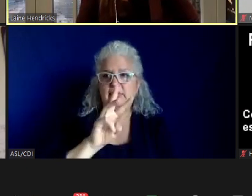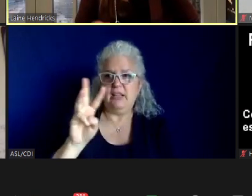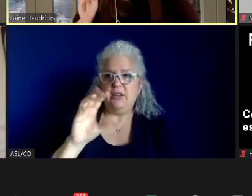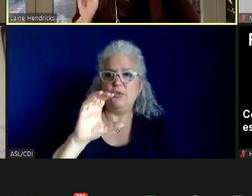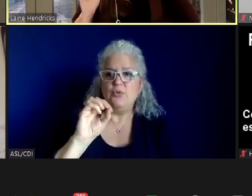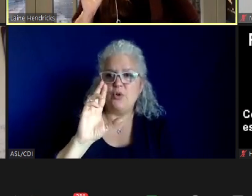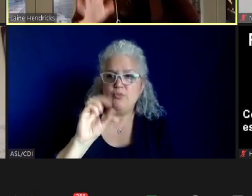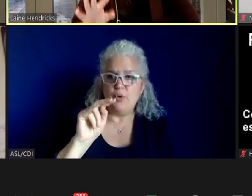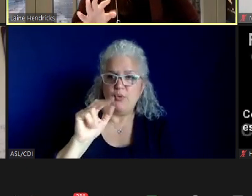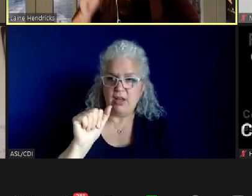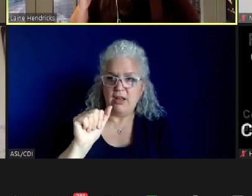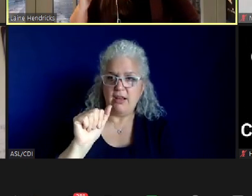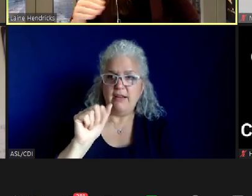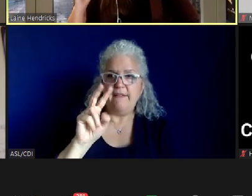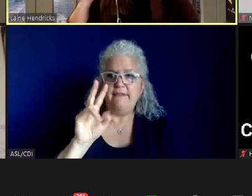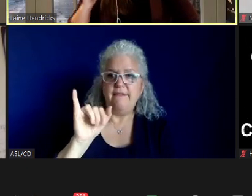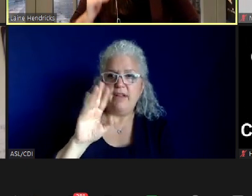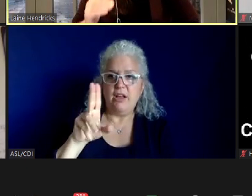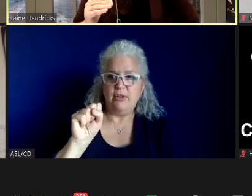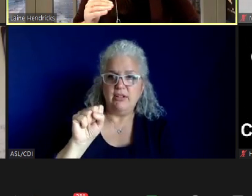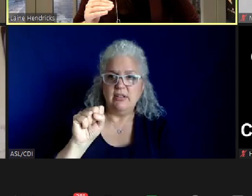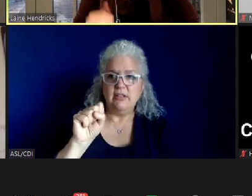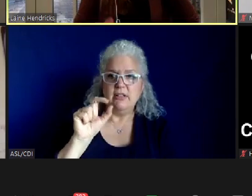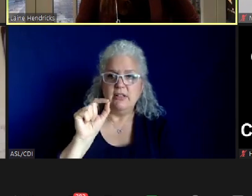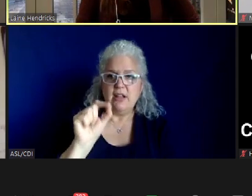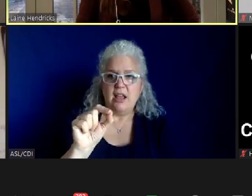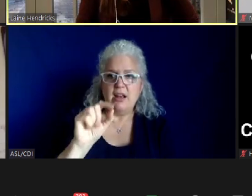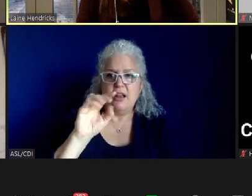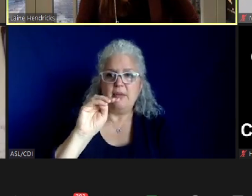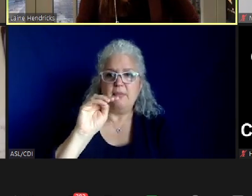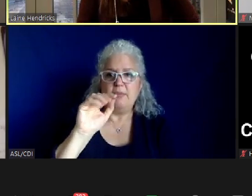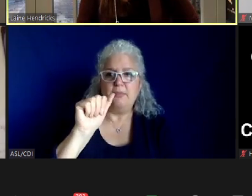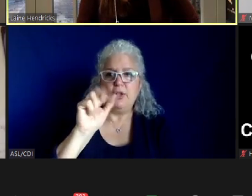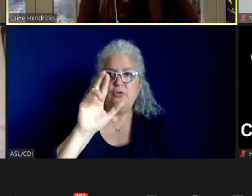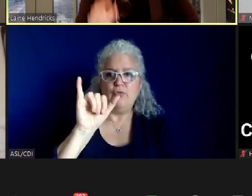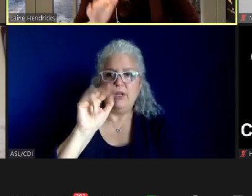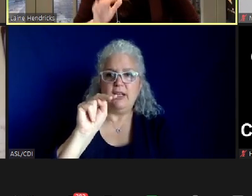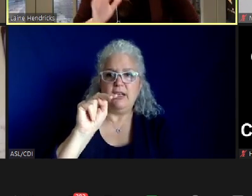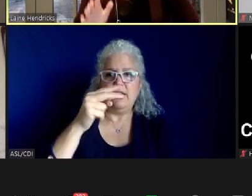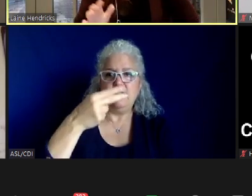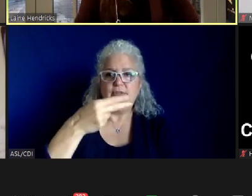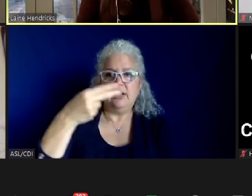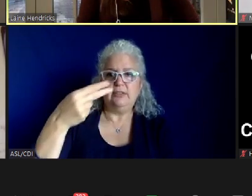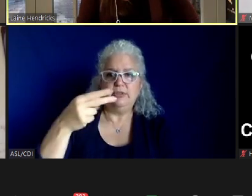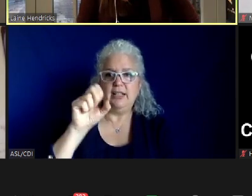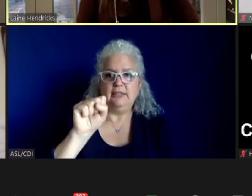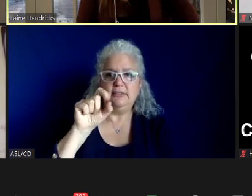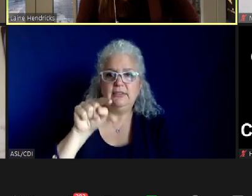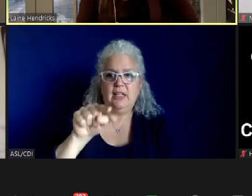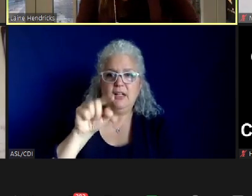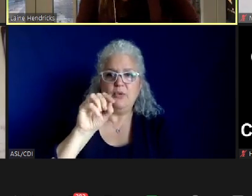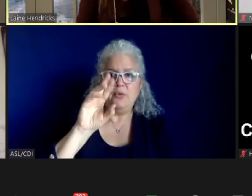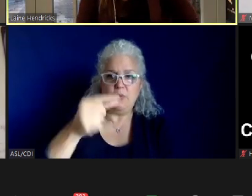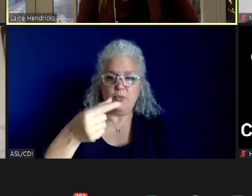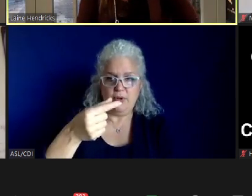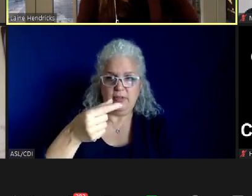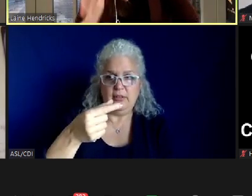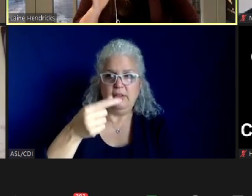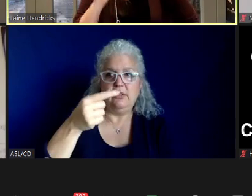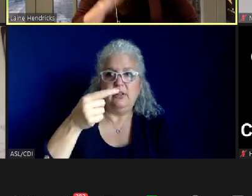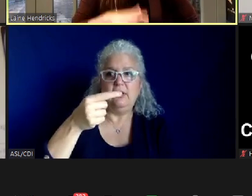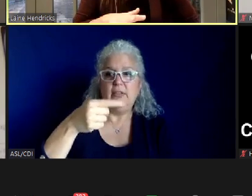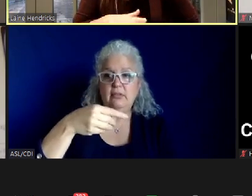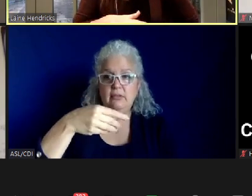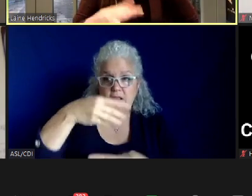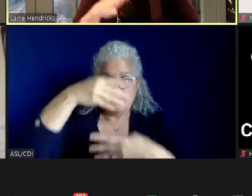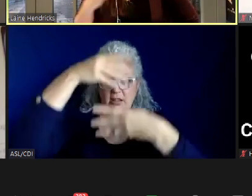coronavirus.marinhhs.org. If you land there and scroll down to public health orders, there'll be a link you can click to get the nitty-gritty details about